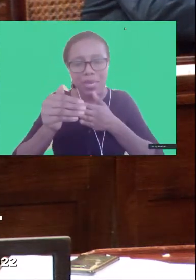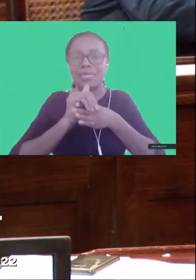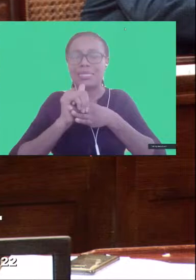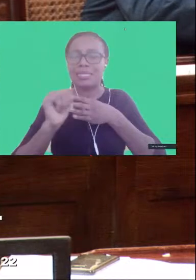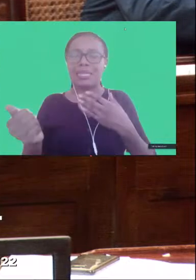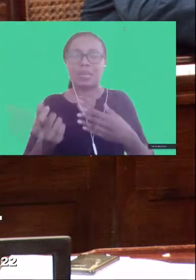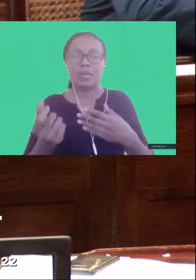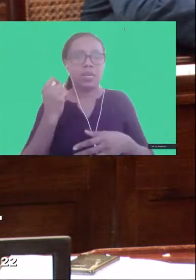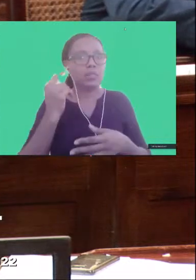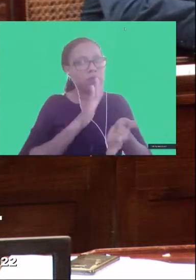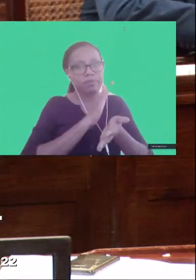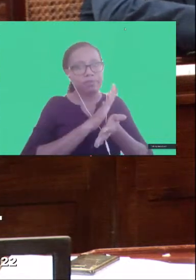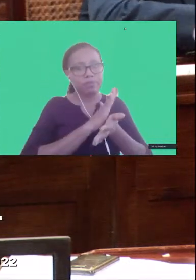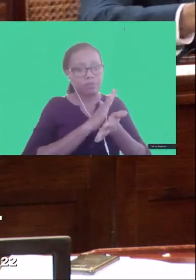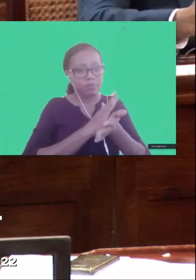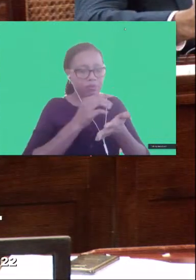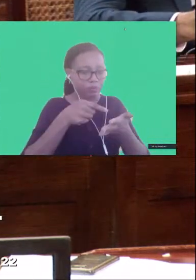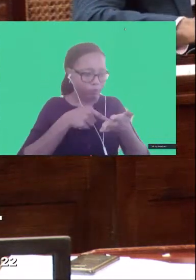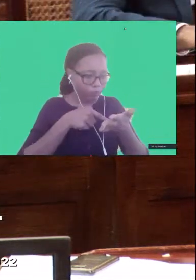me with that one.